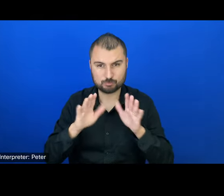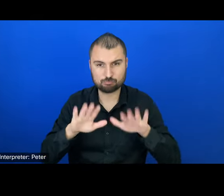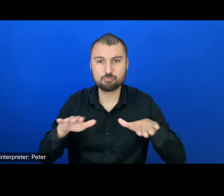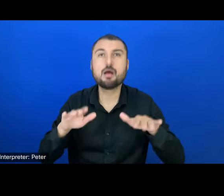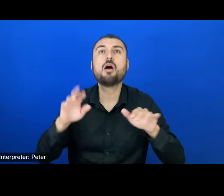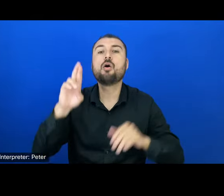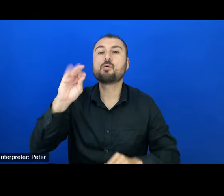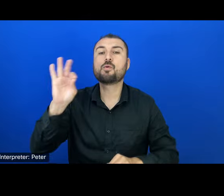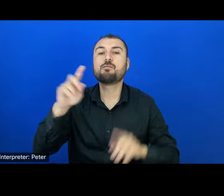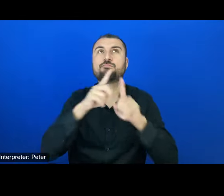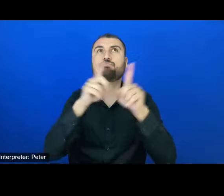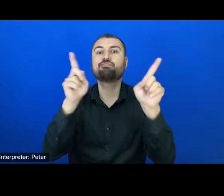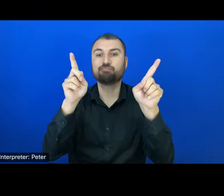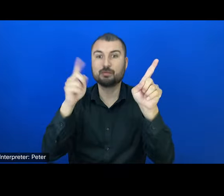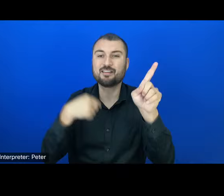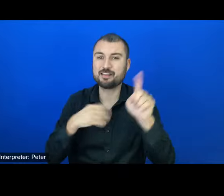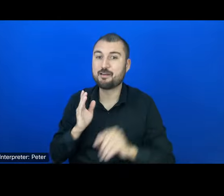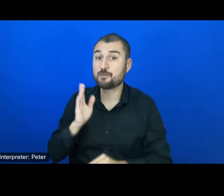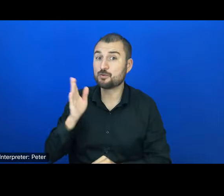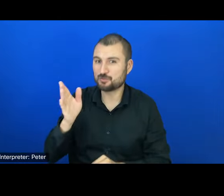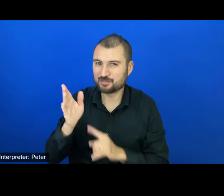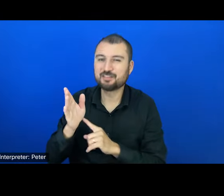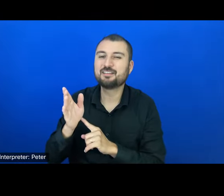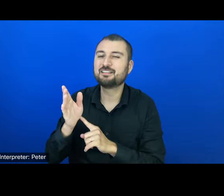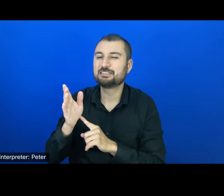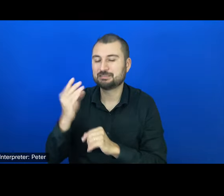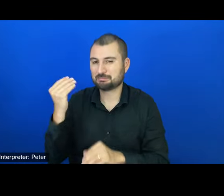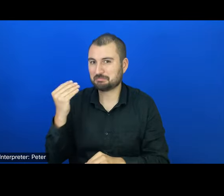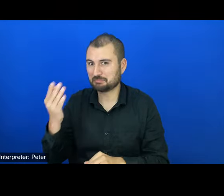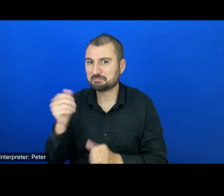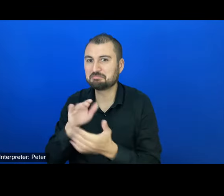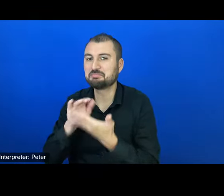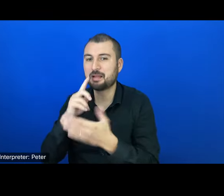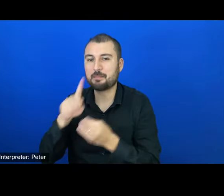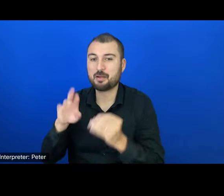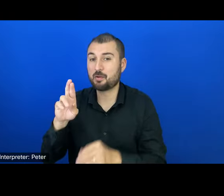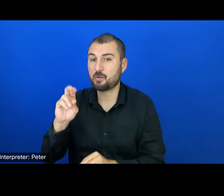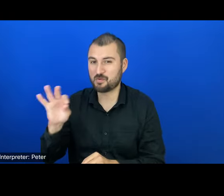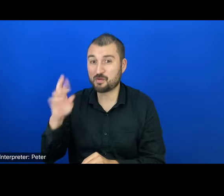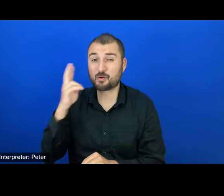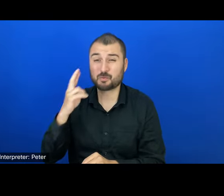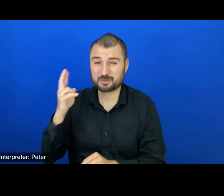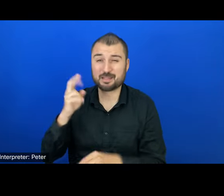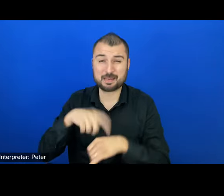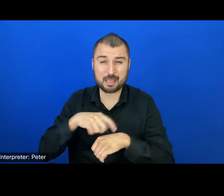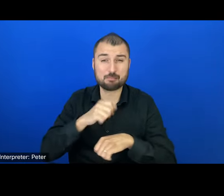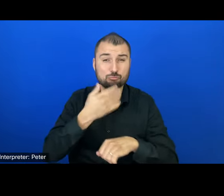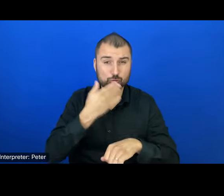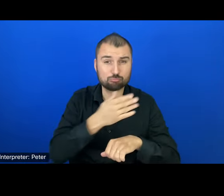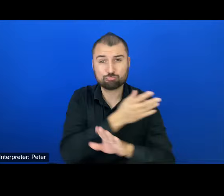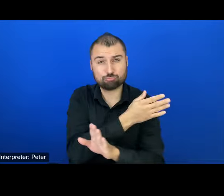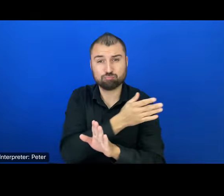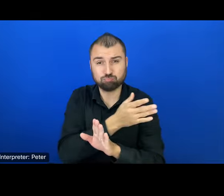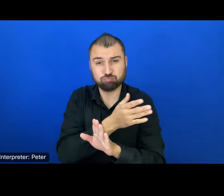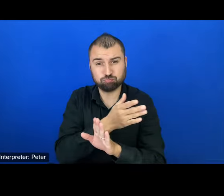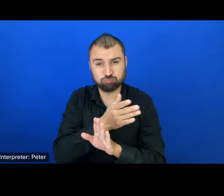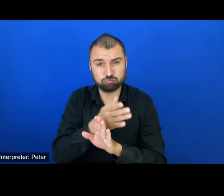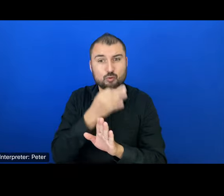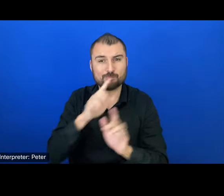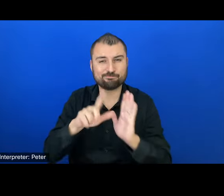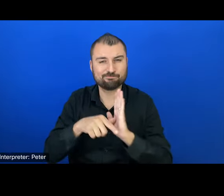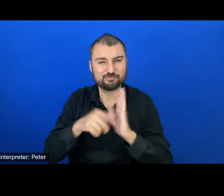in the future coming for roofs because they are now ending their lifespan. This roof